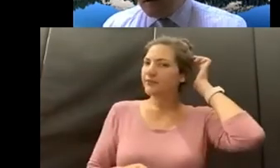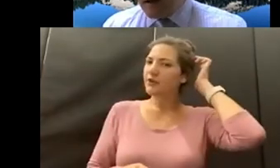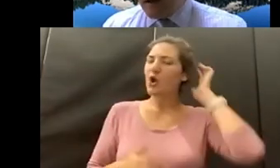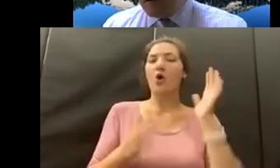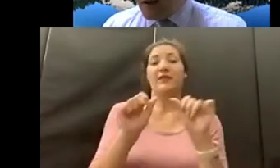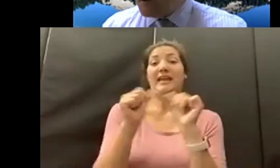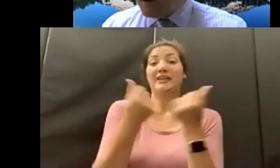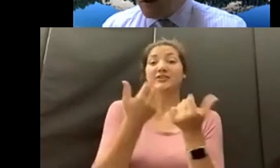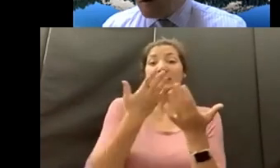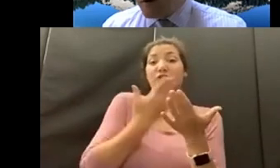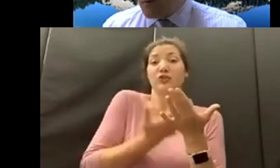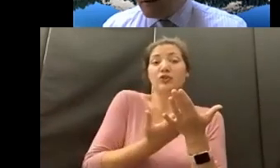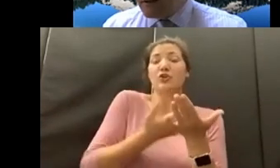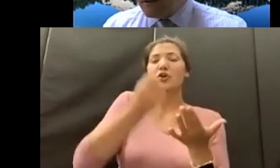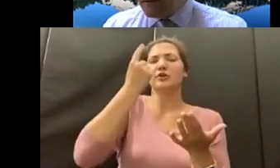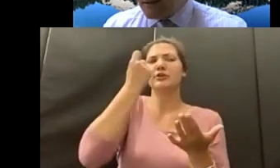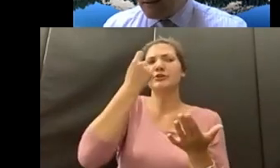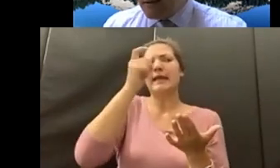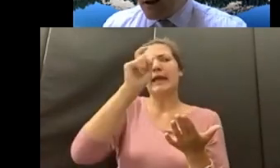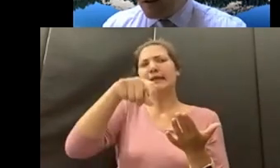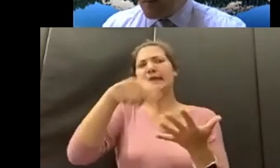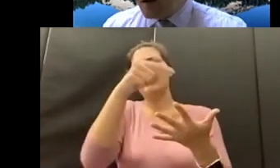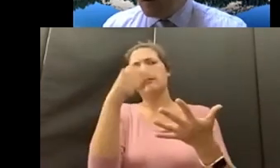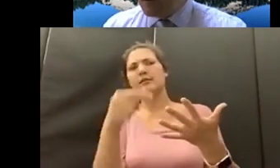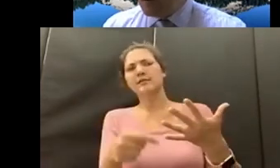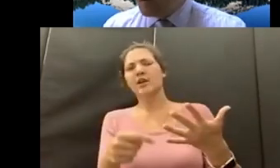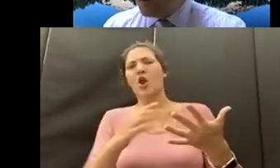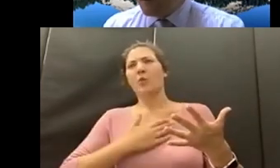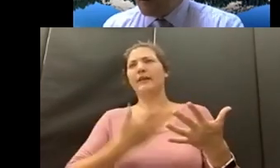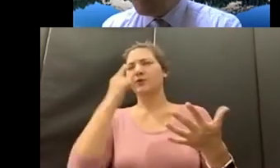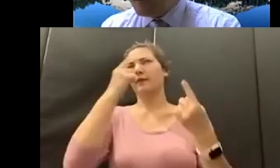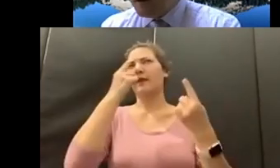that kind of understand what the needs are and are willing to get outside the box, you can do